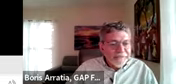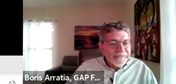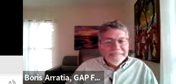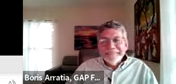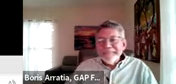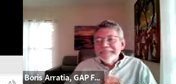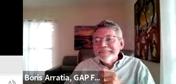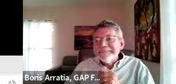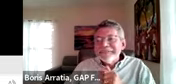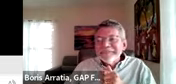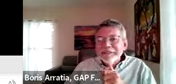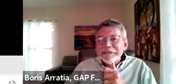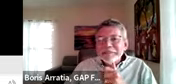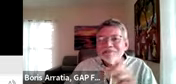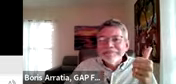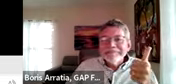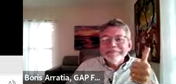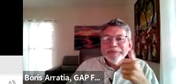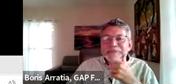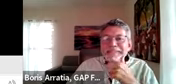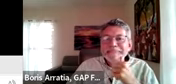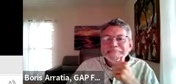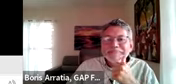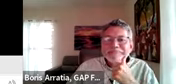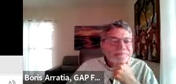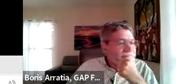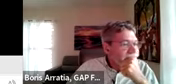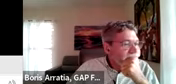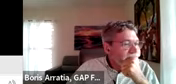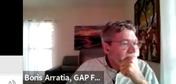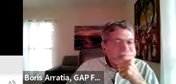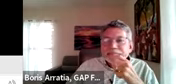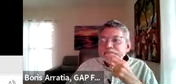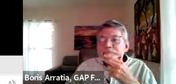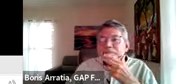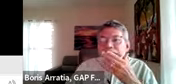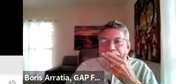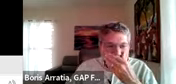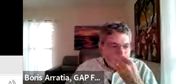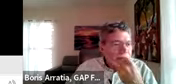Yeah, thanks, Stephanie. I see you're typing them up. Appreciate it.